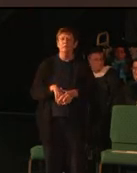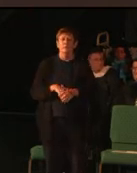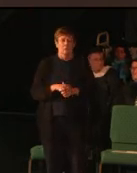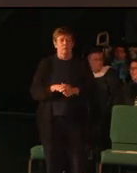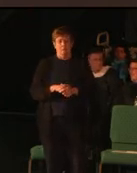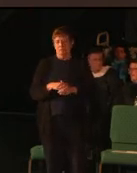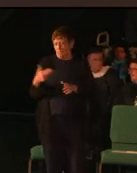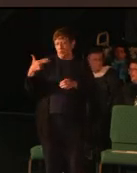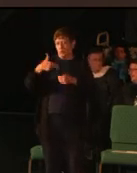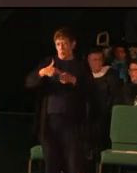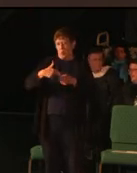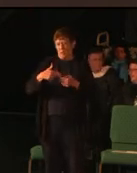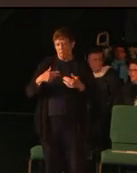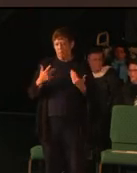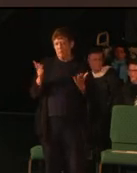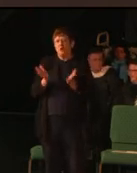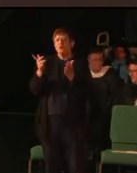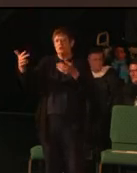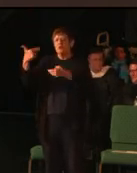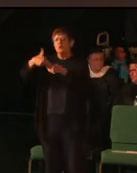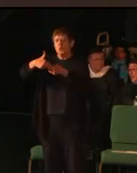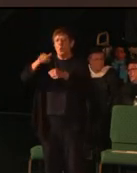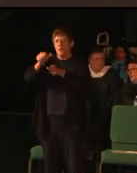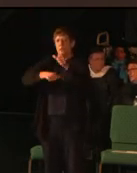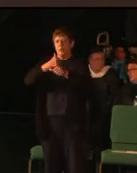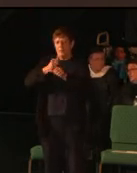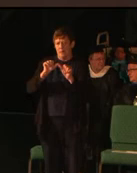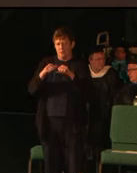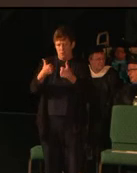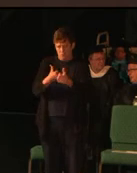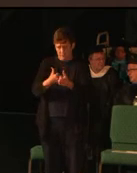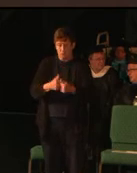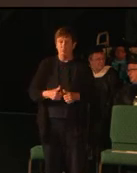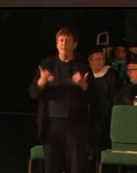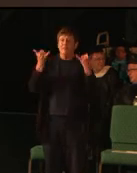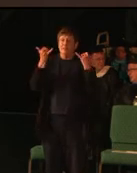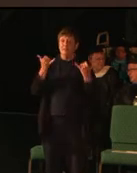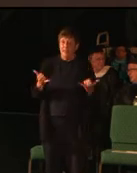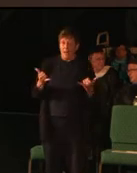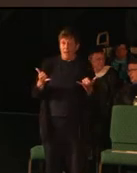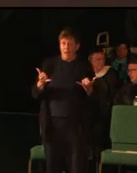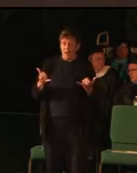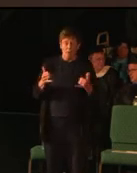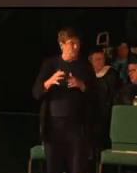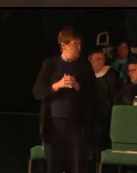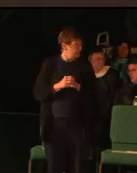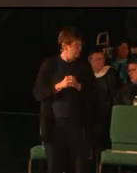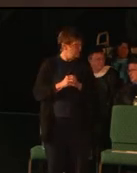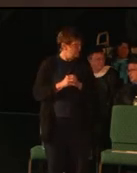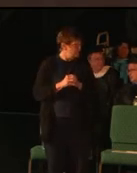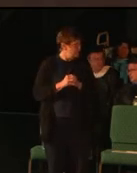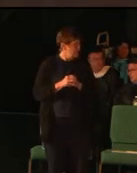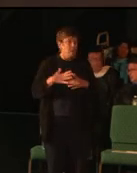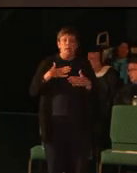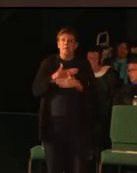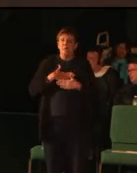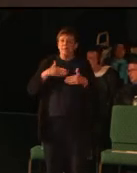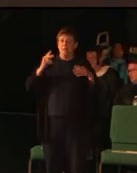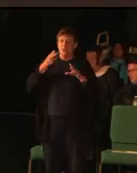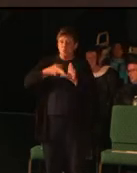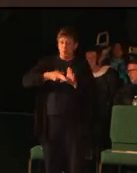Alumni Association. Now, please join us for a reception in J Building immediately following